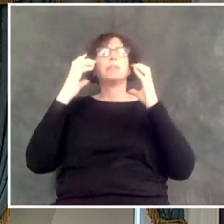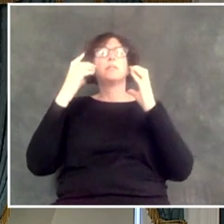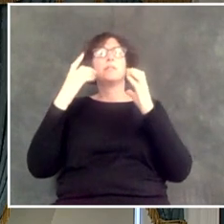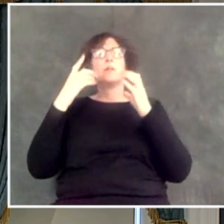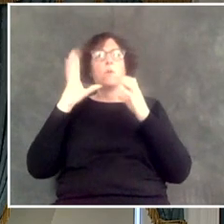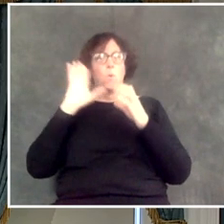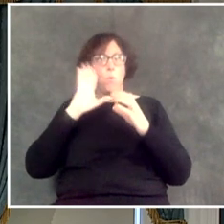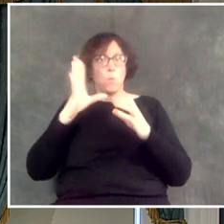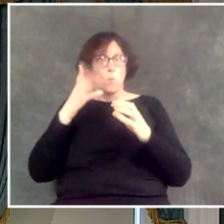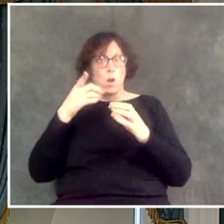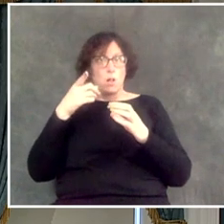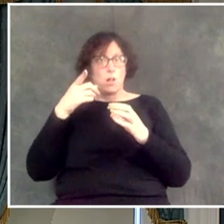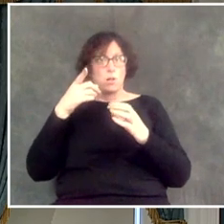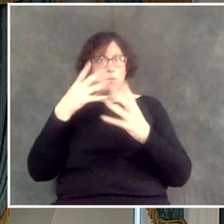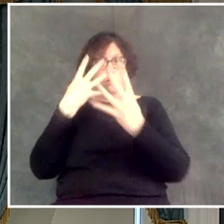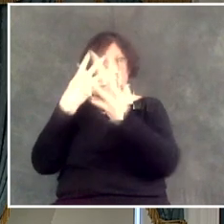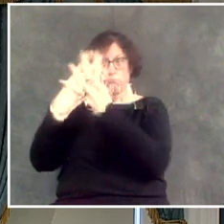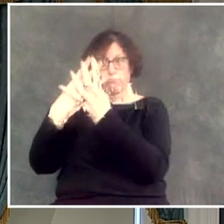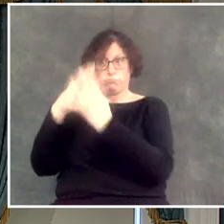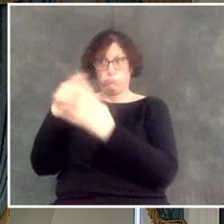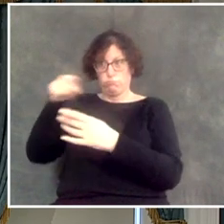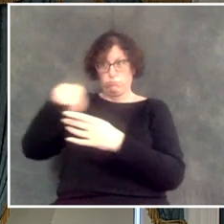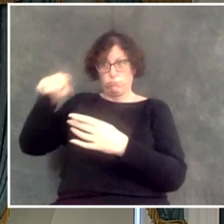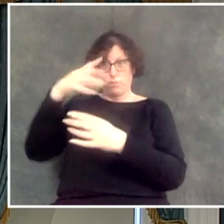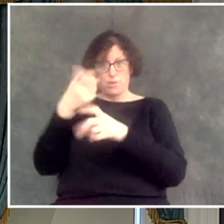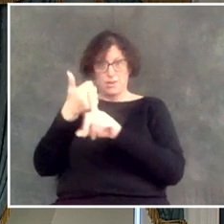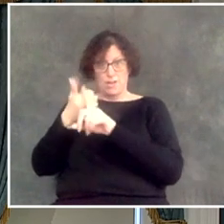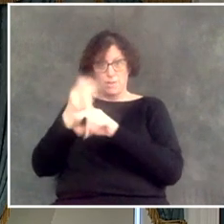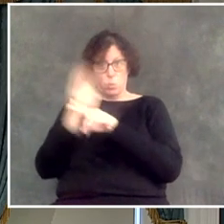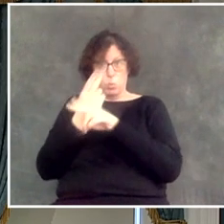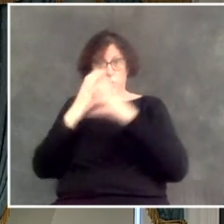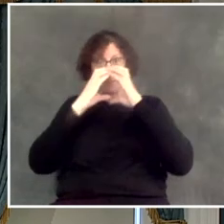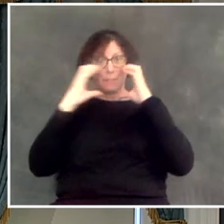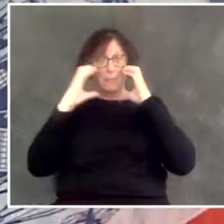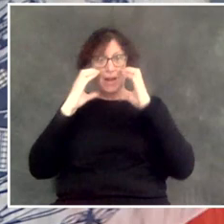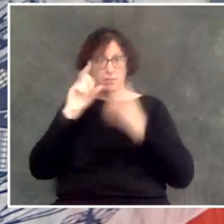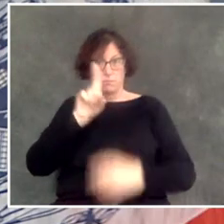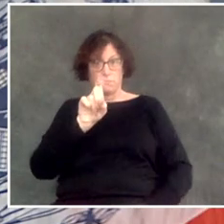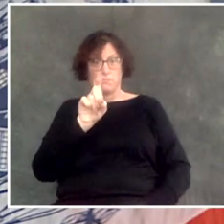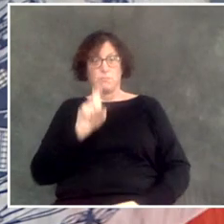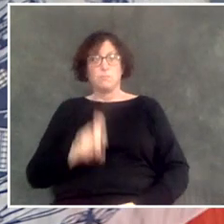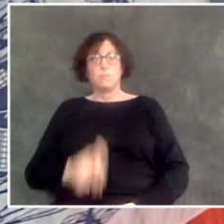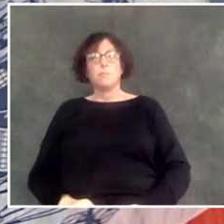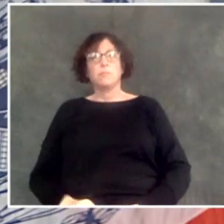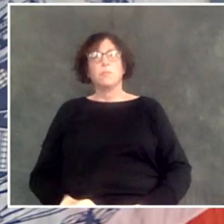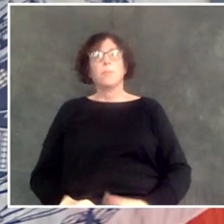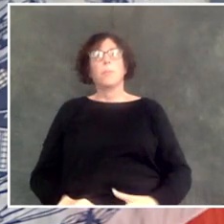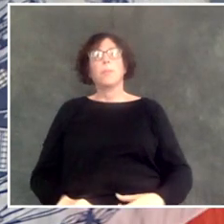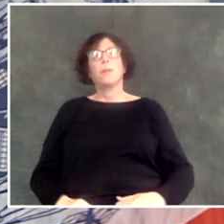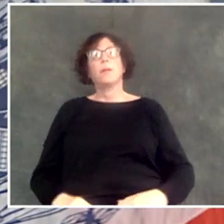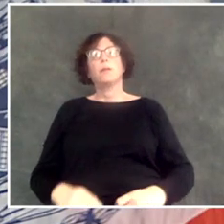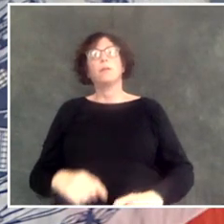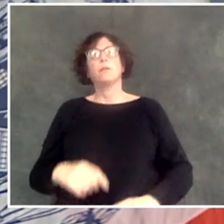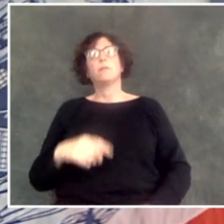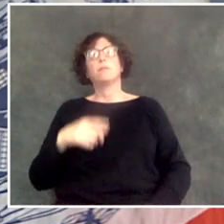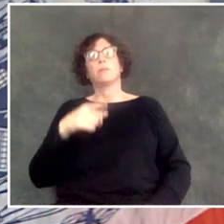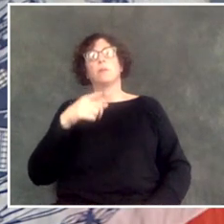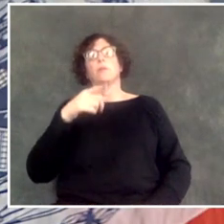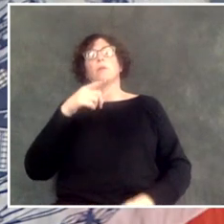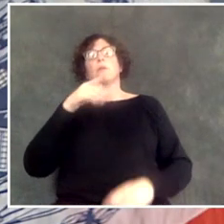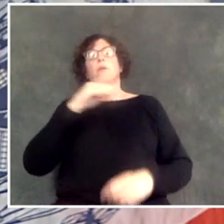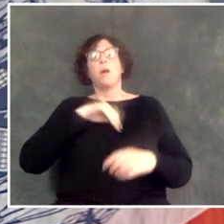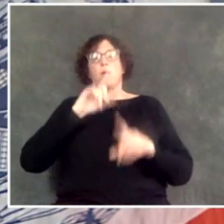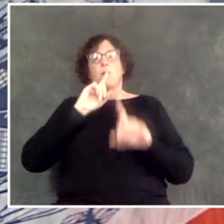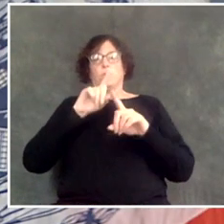Bridget, on the first part, I talked about the other day when we were mourning the first correction officer to pass